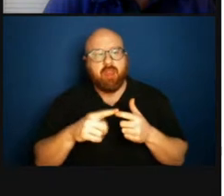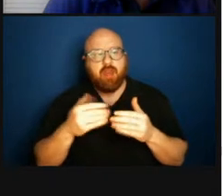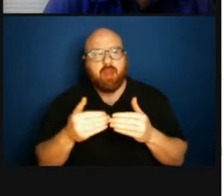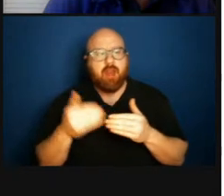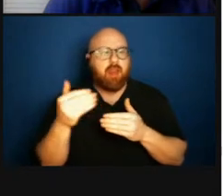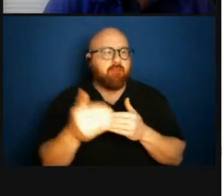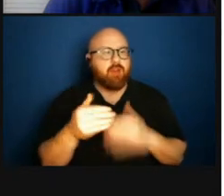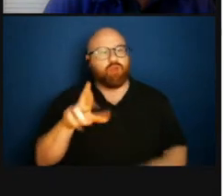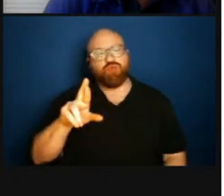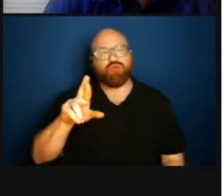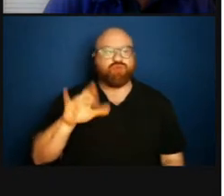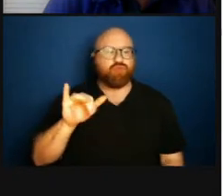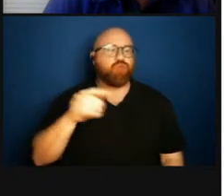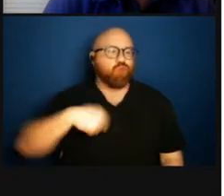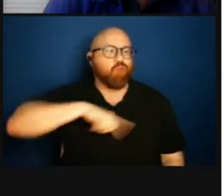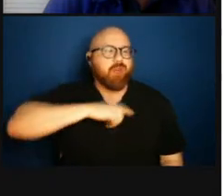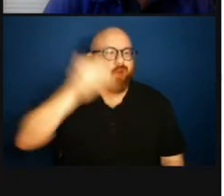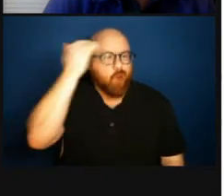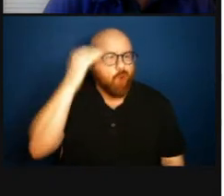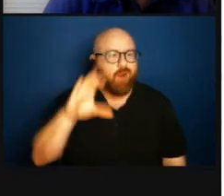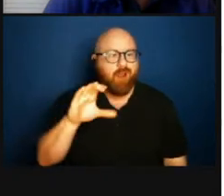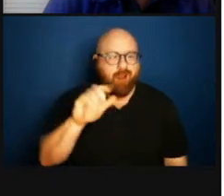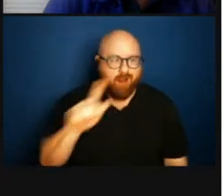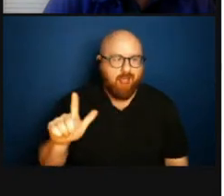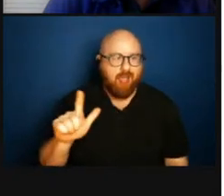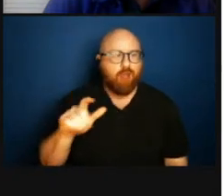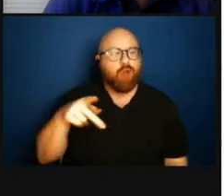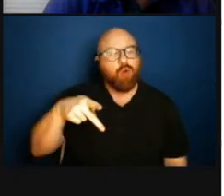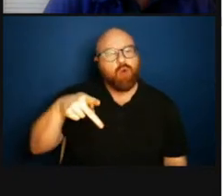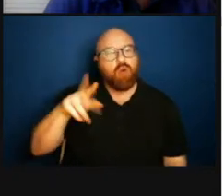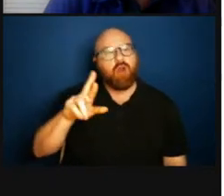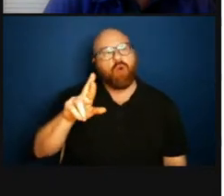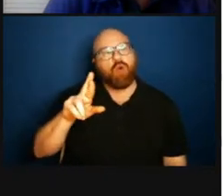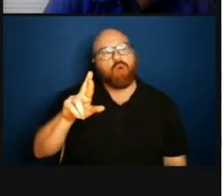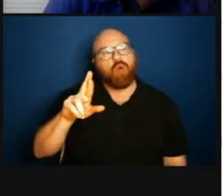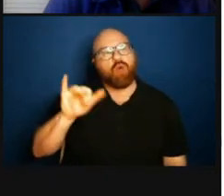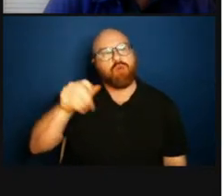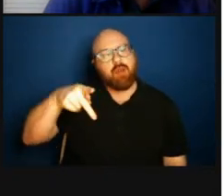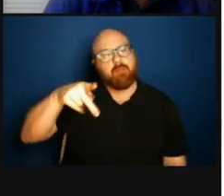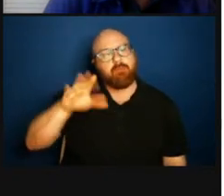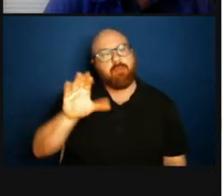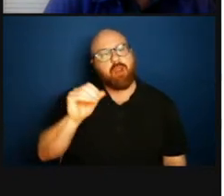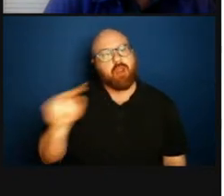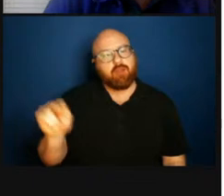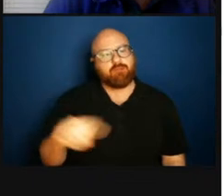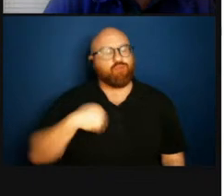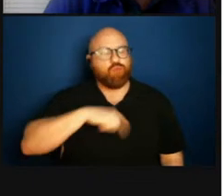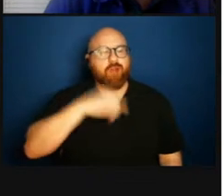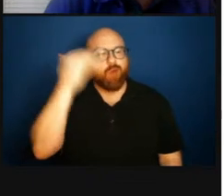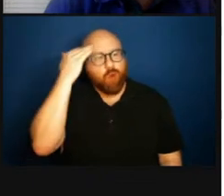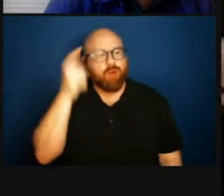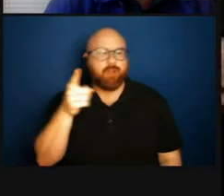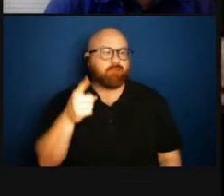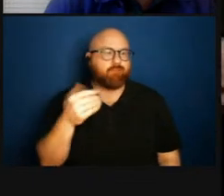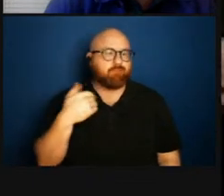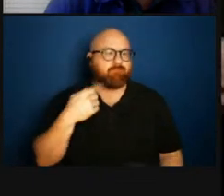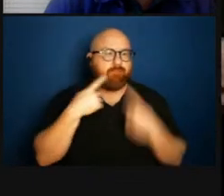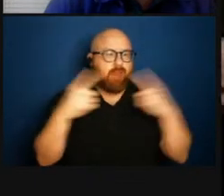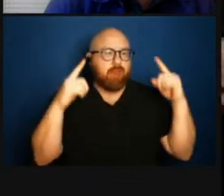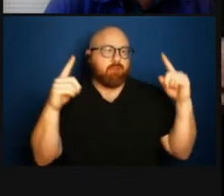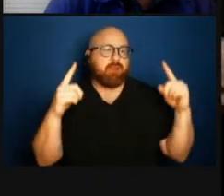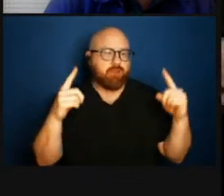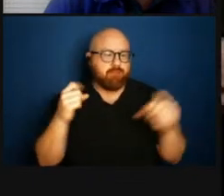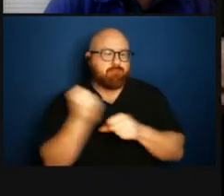Mr. Ripken, who became a well-known star in the Baltimore Orioles. Next.